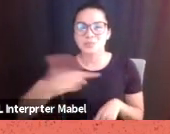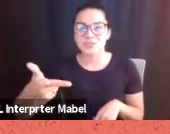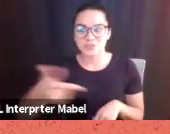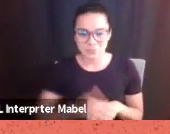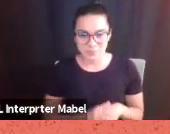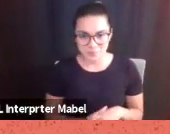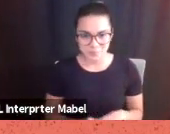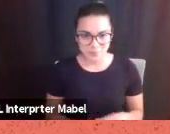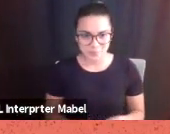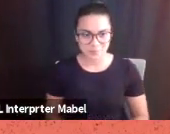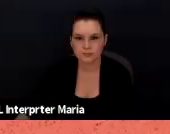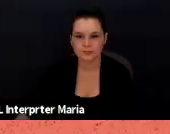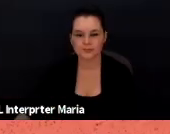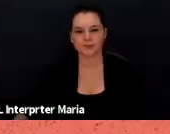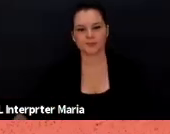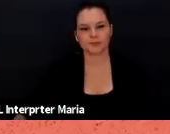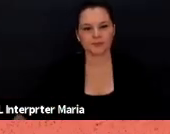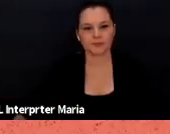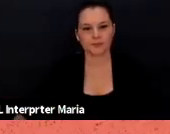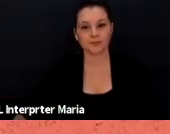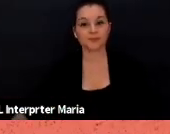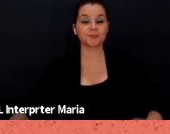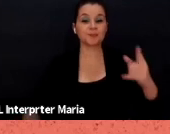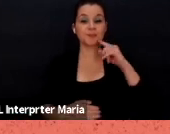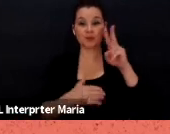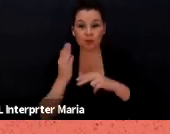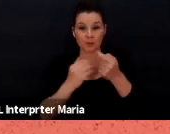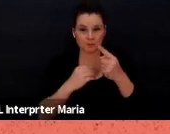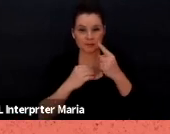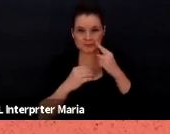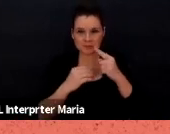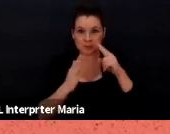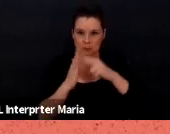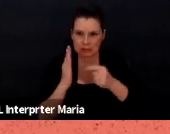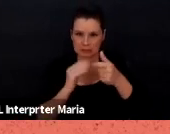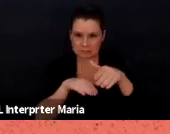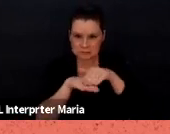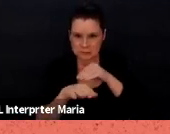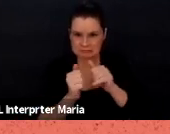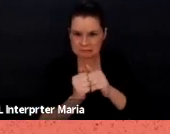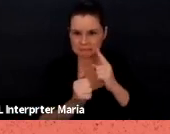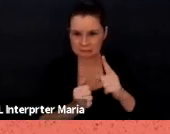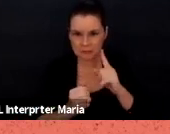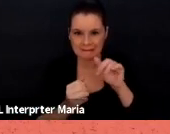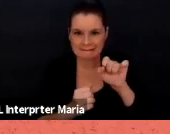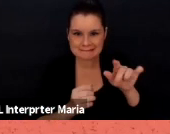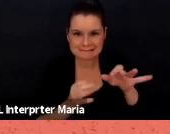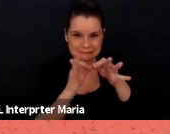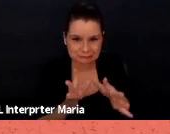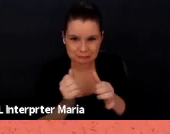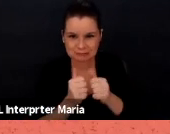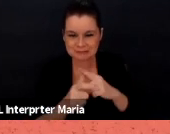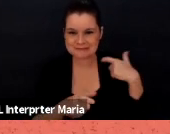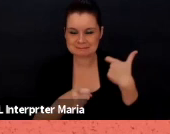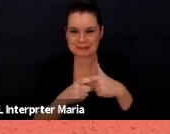presenters to read a bit slowly, if that's possible, just for our ASL interpreters and our Spanish translators. I appreciate that. Thank you so